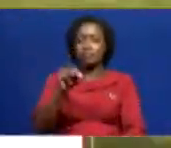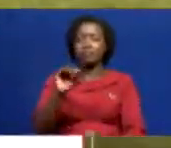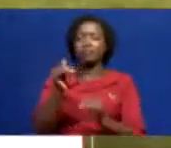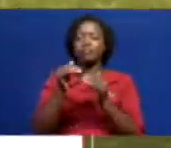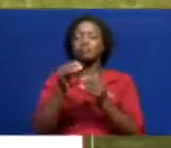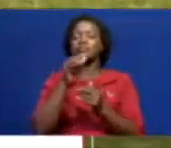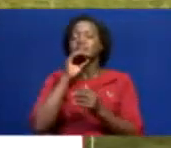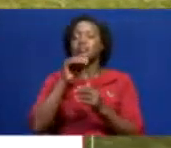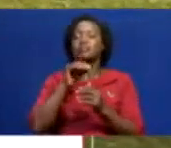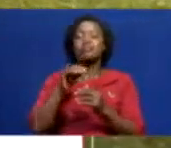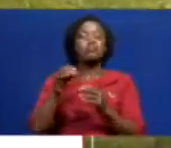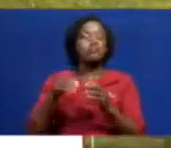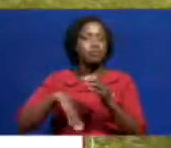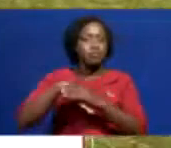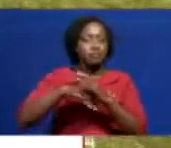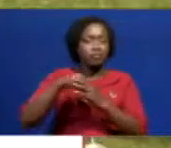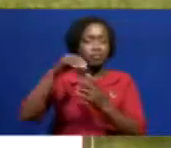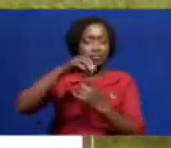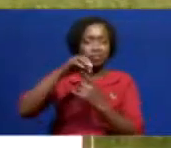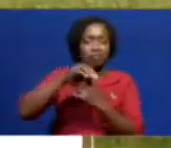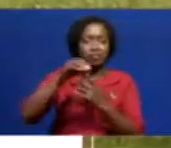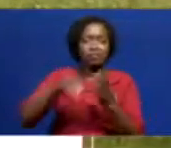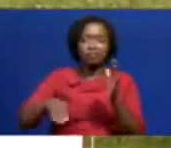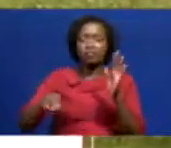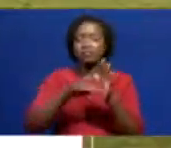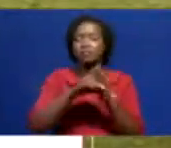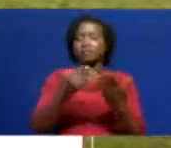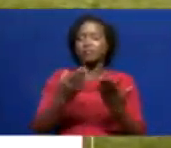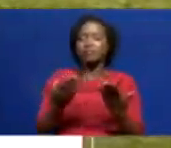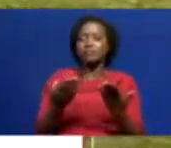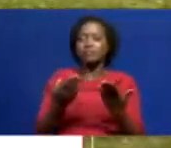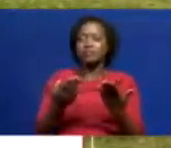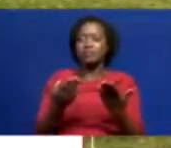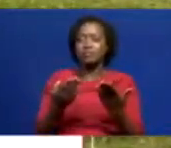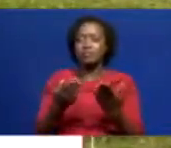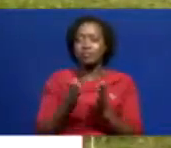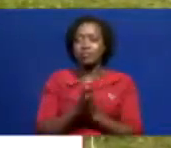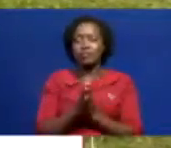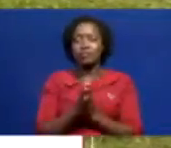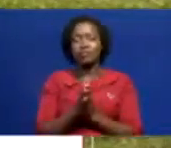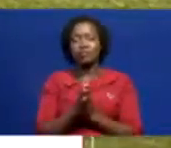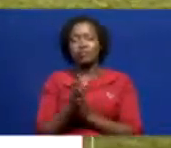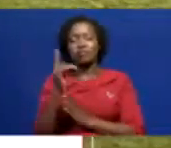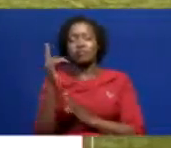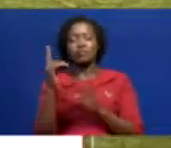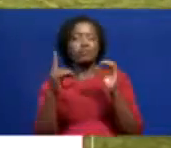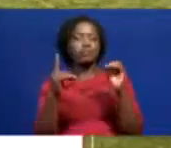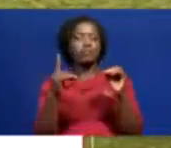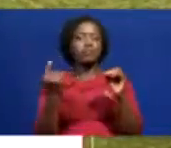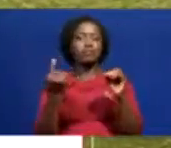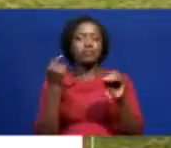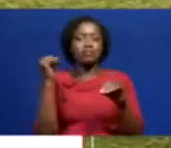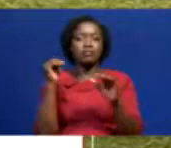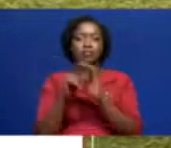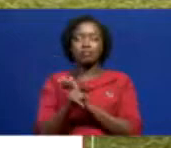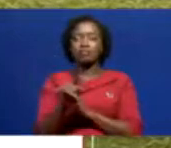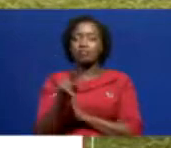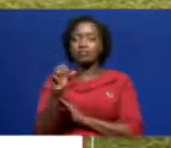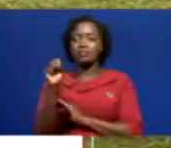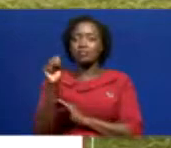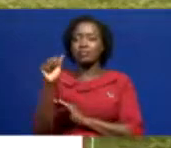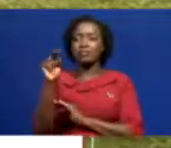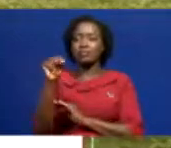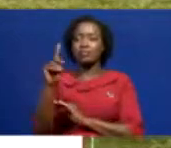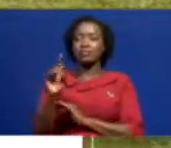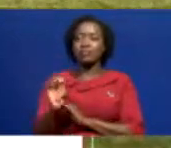boys soccer champions after edging out defending champions Madende Second School by 2-0. The lone goal was scored by Ricky Sande in the